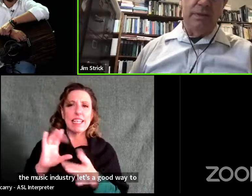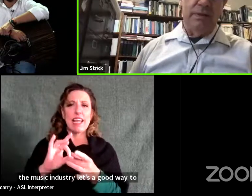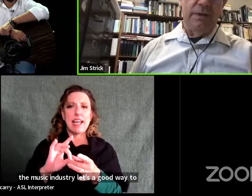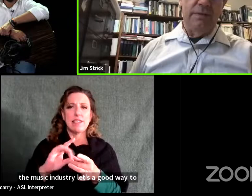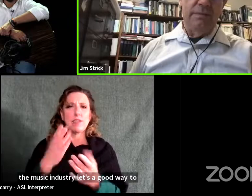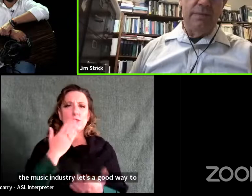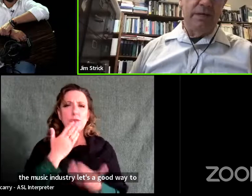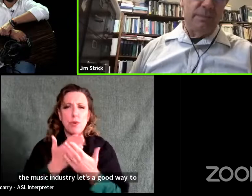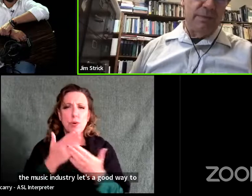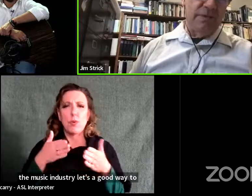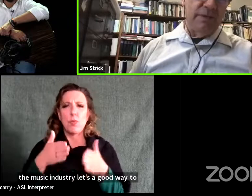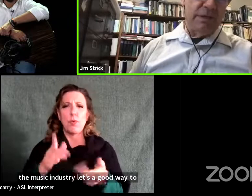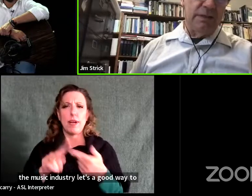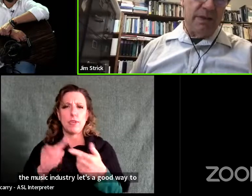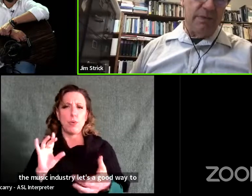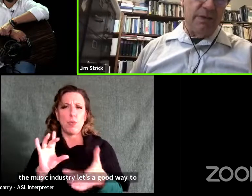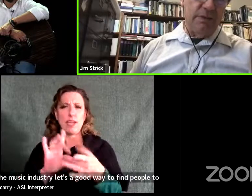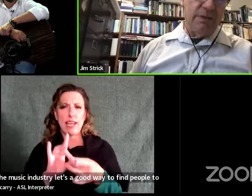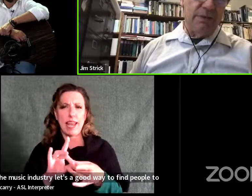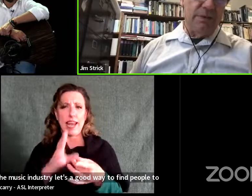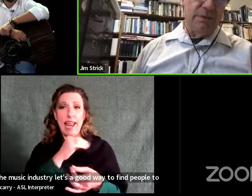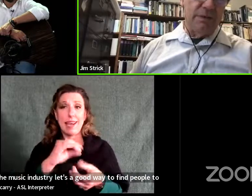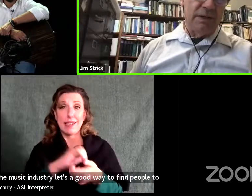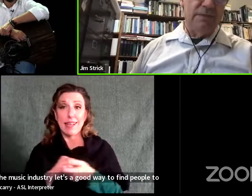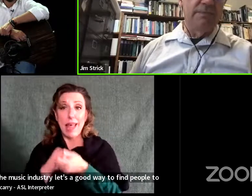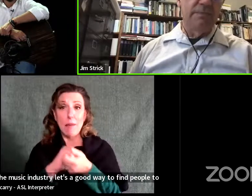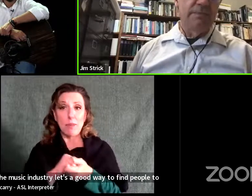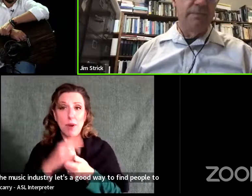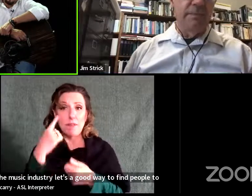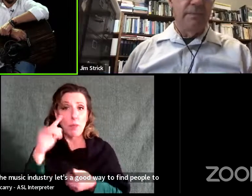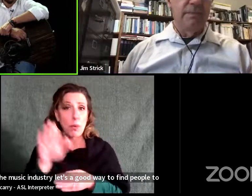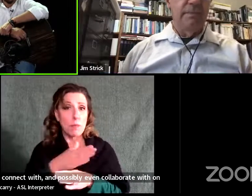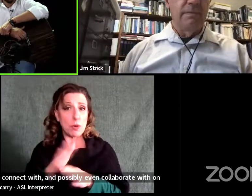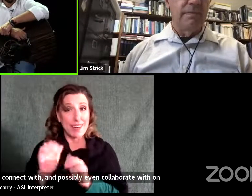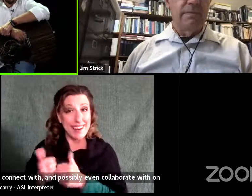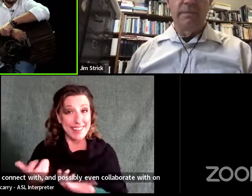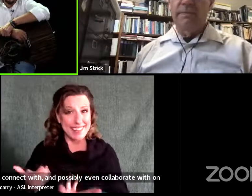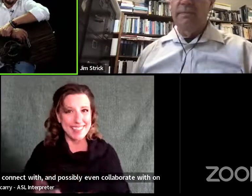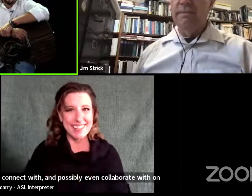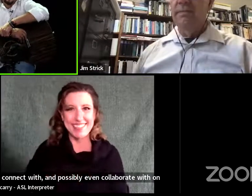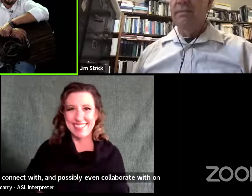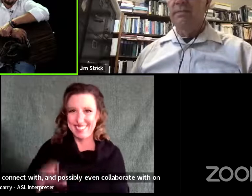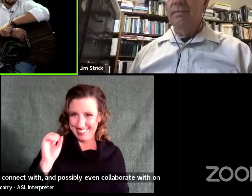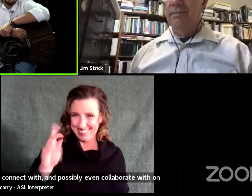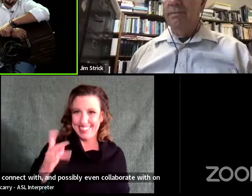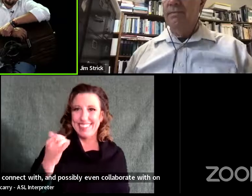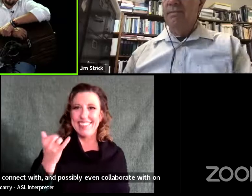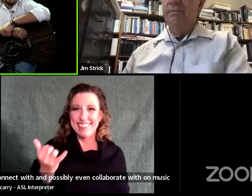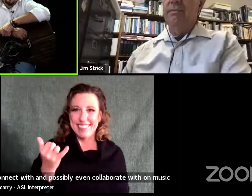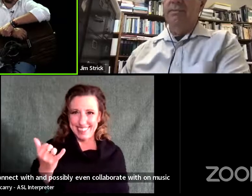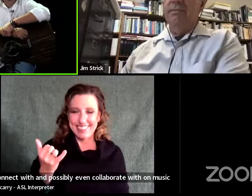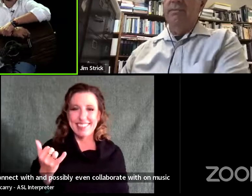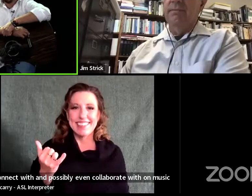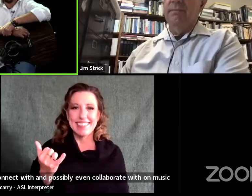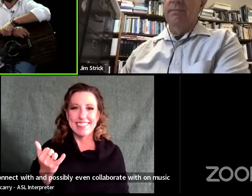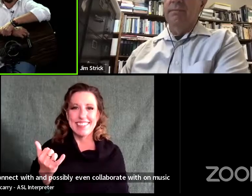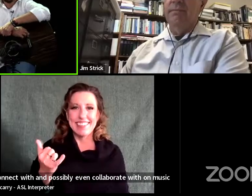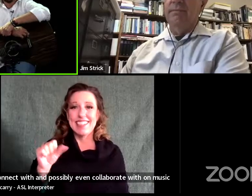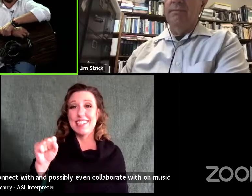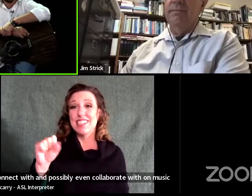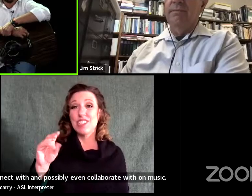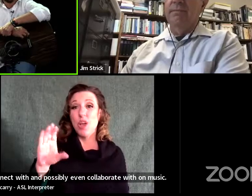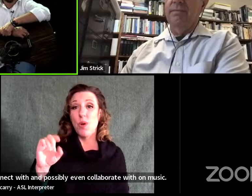connect with and possibly even collaborate with on music? Okay, now we have the social media.